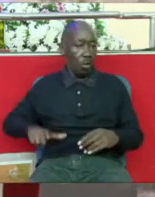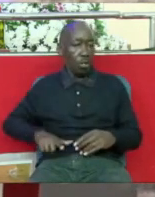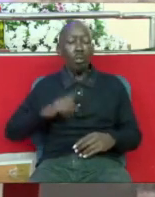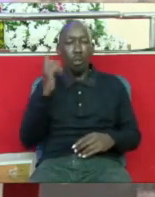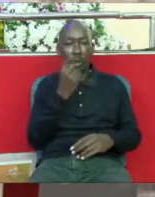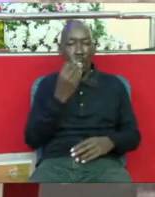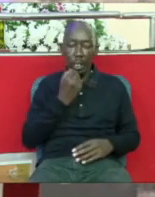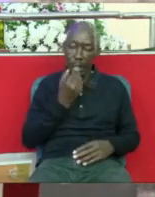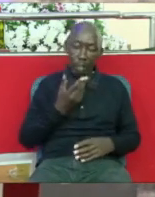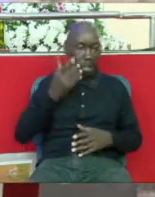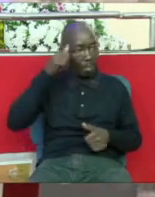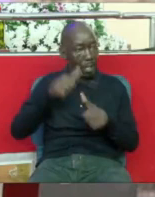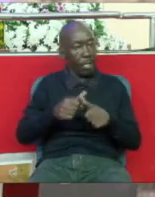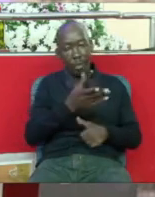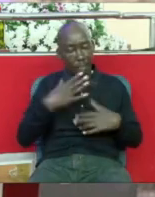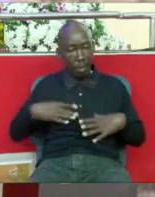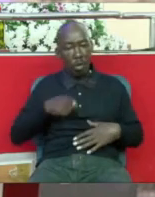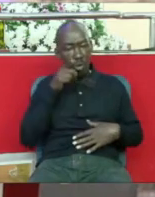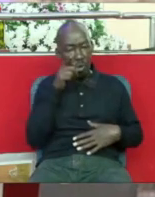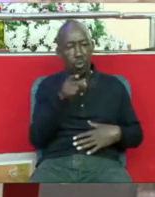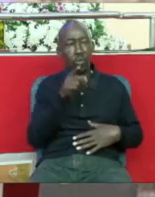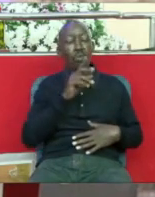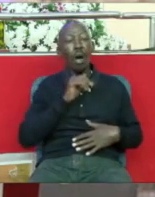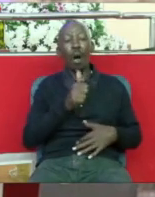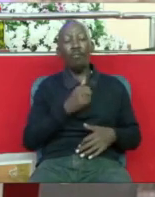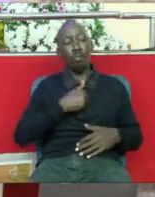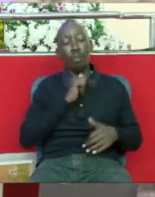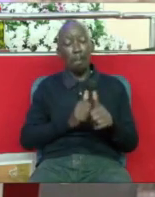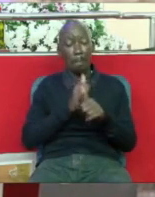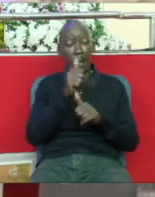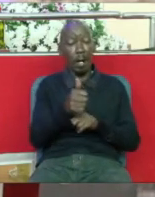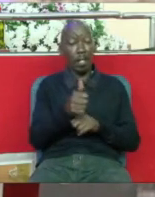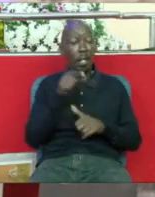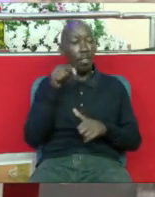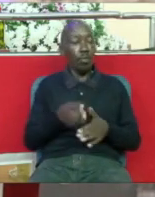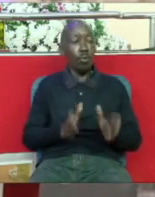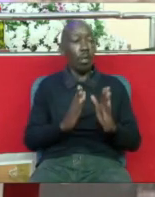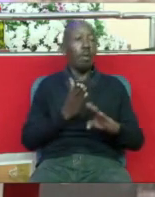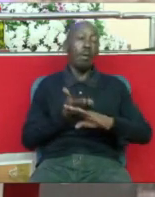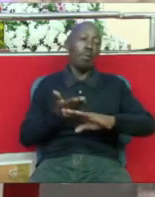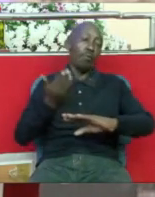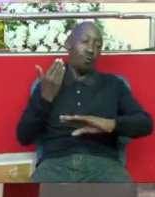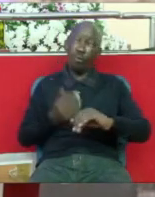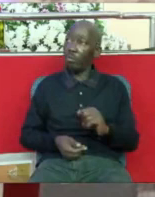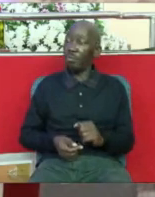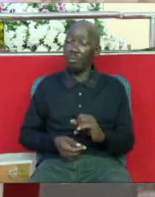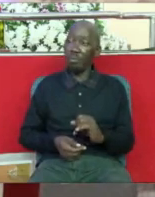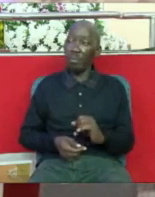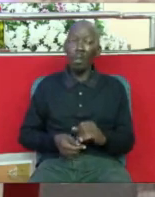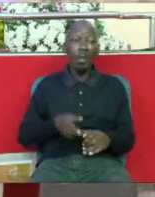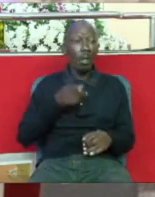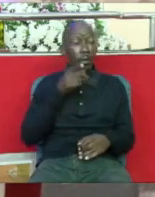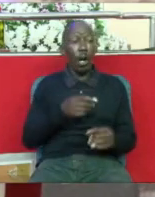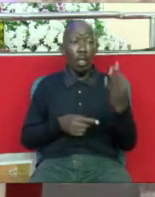Na Mungu akawakumbusha. You have not passed this way before. Hamjai pitia njia hii hapo awali. So there are three